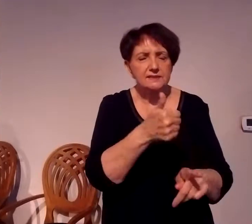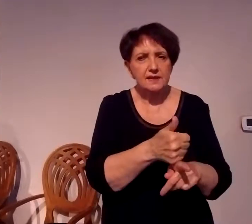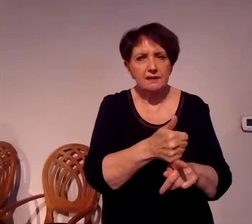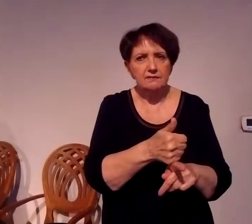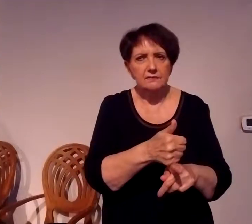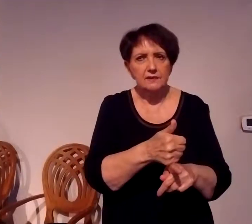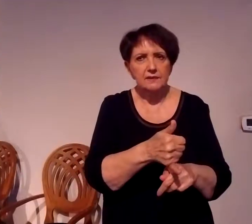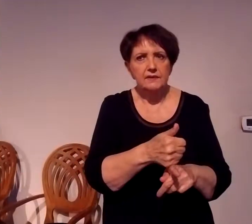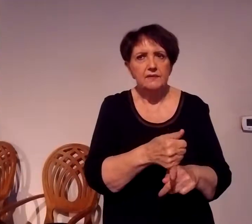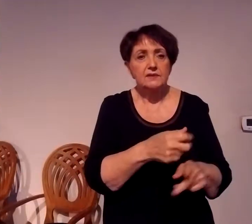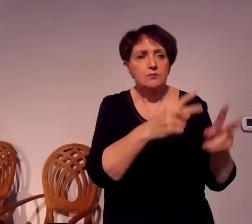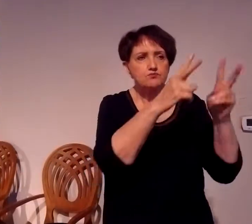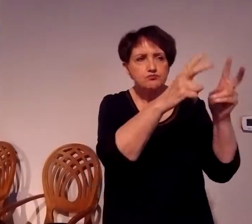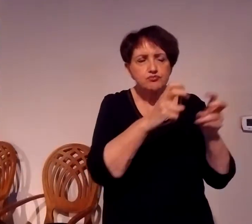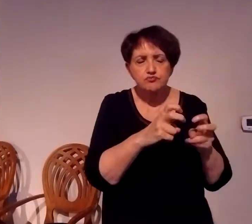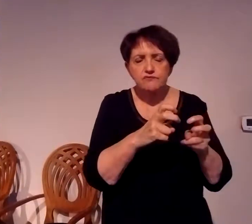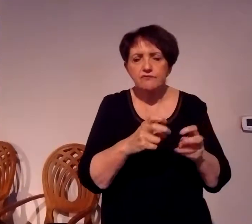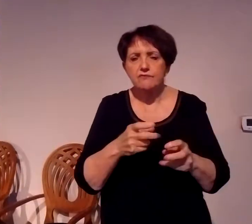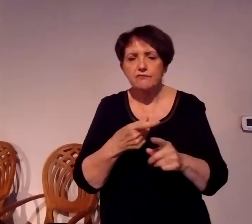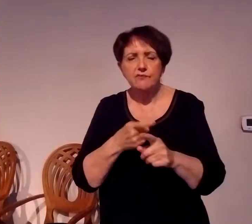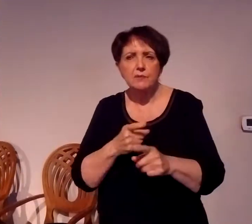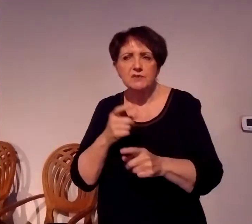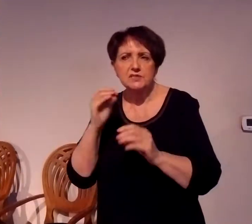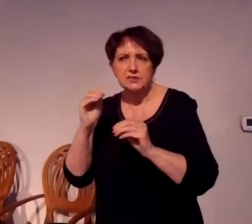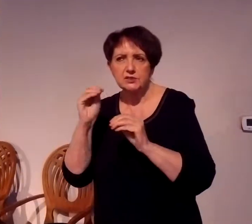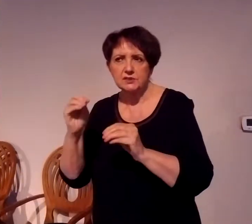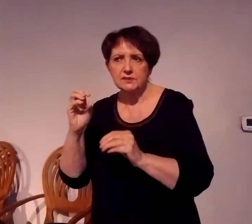that from our teachings, the science of mind.